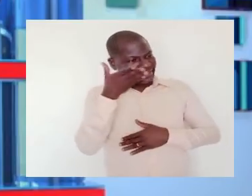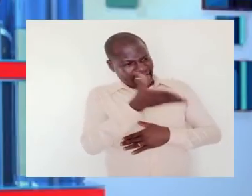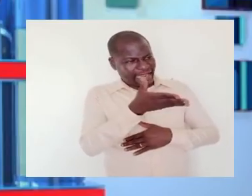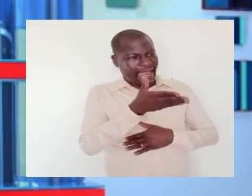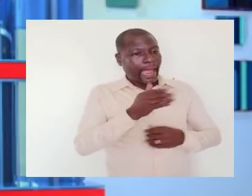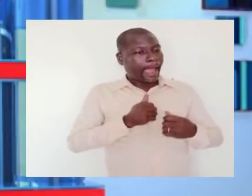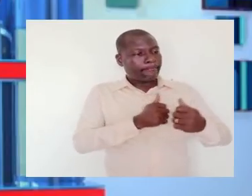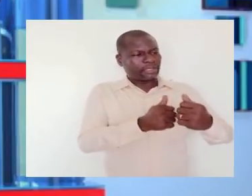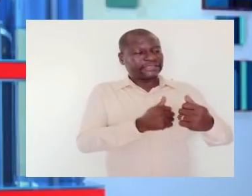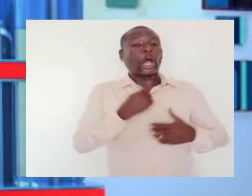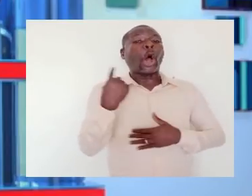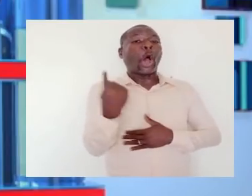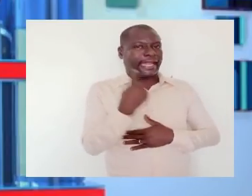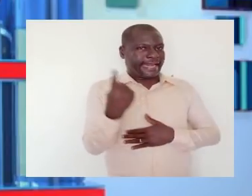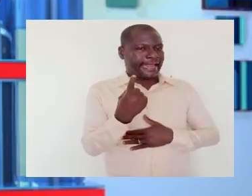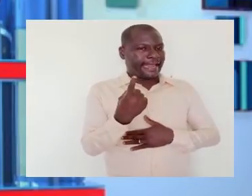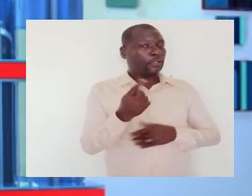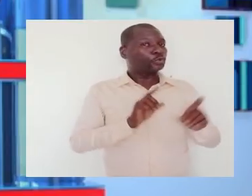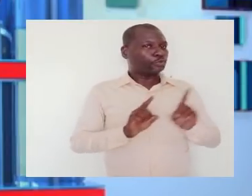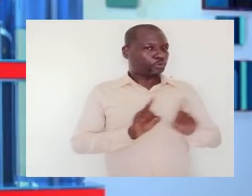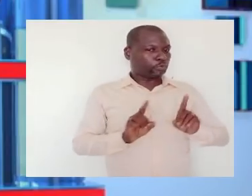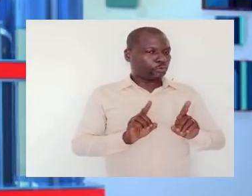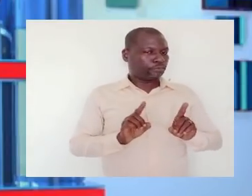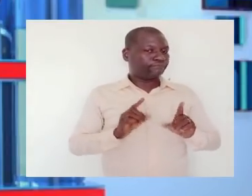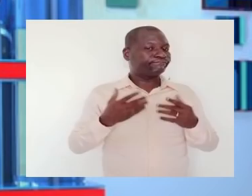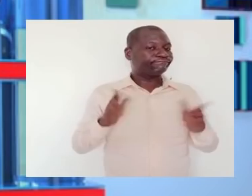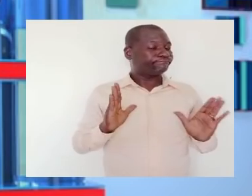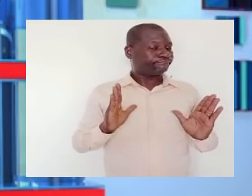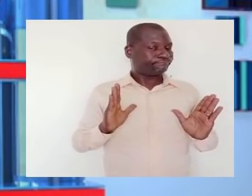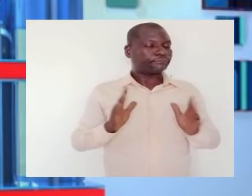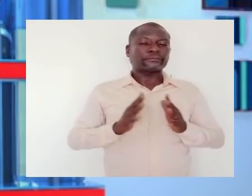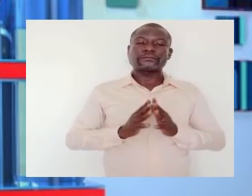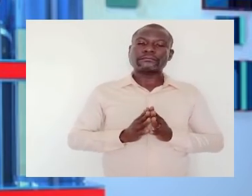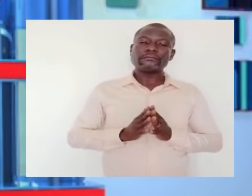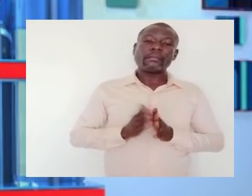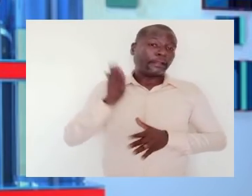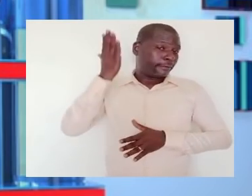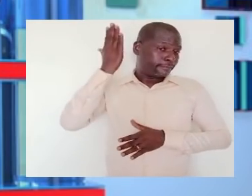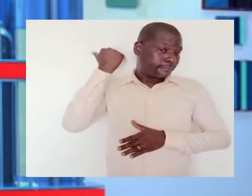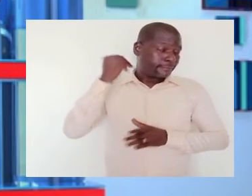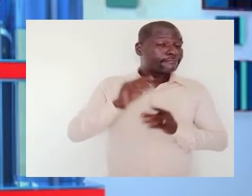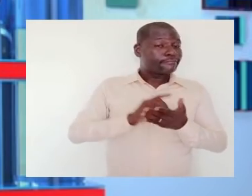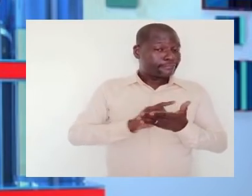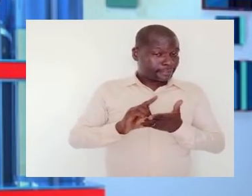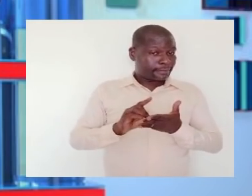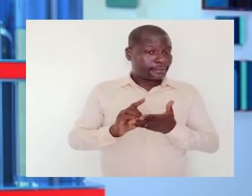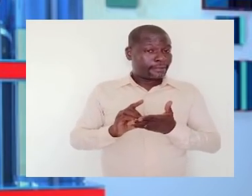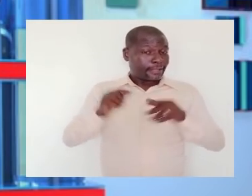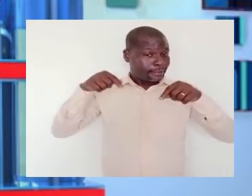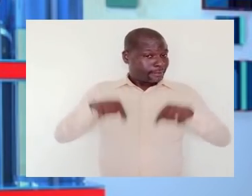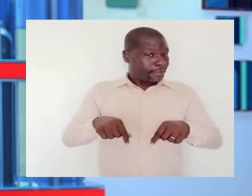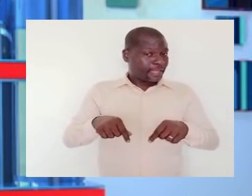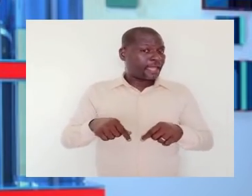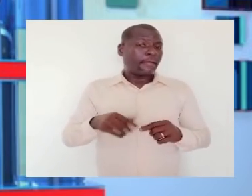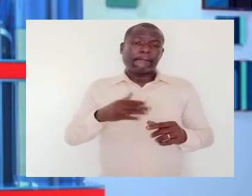ase no eye asomafo no apostles ana onyame adom omo eyoye last week ebra ye baaye no